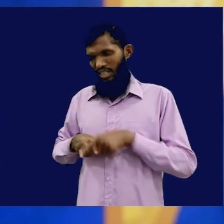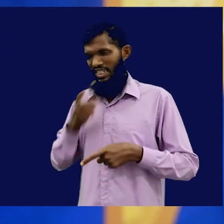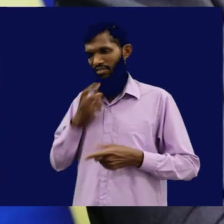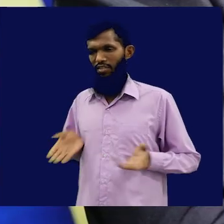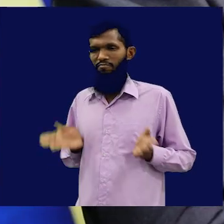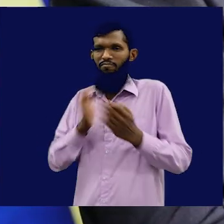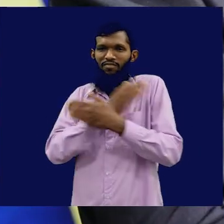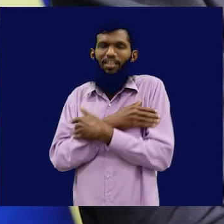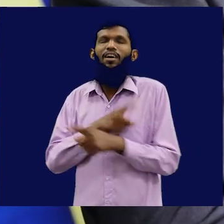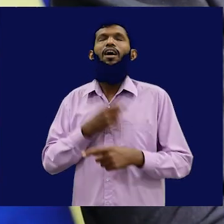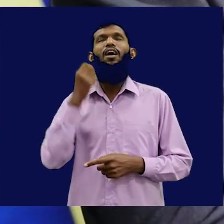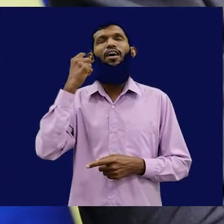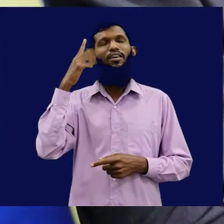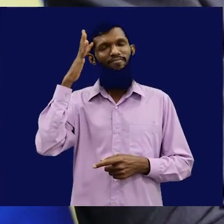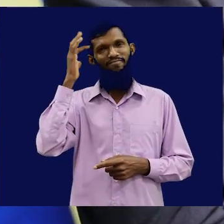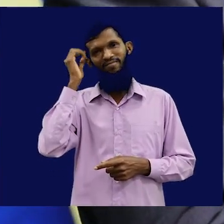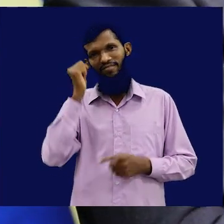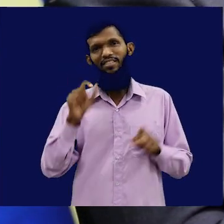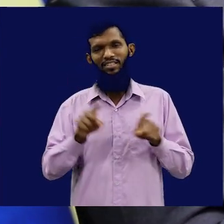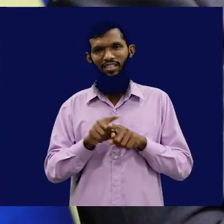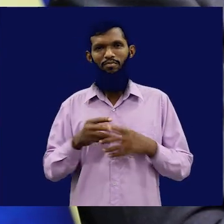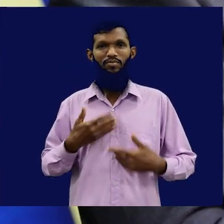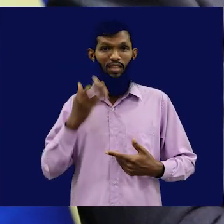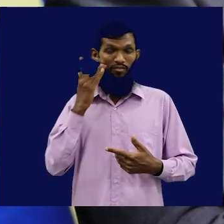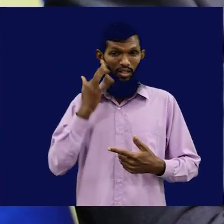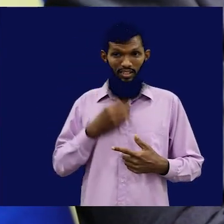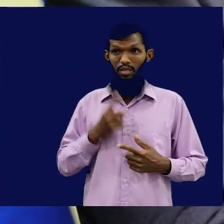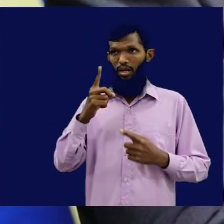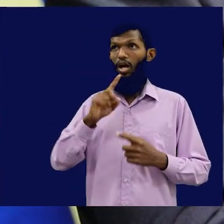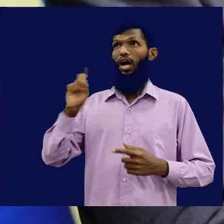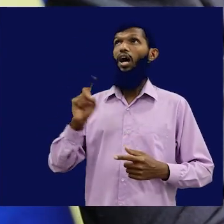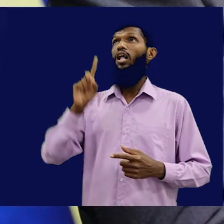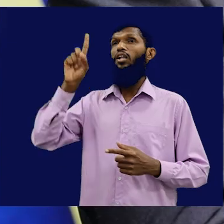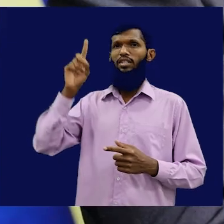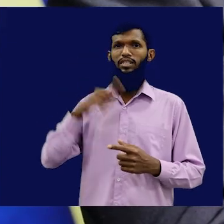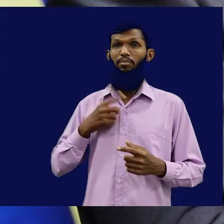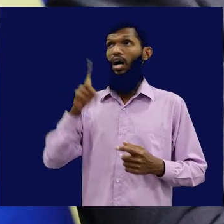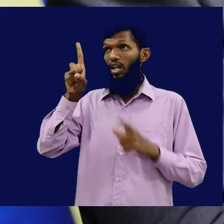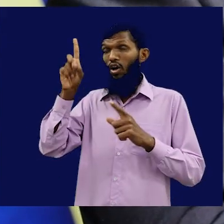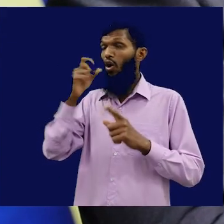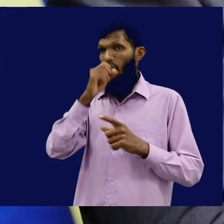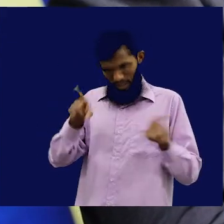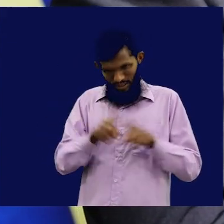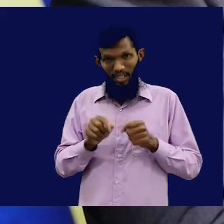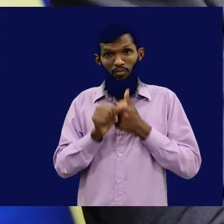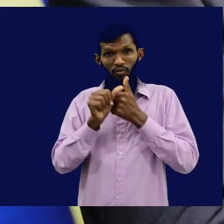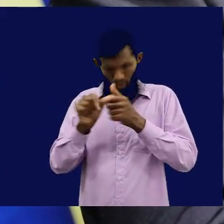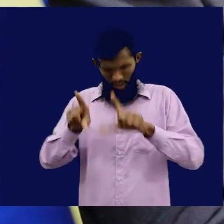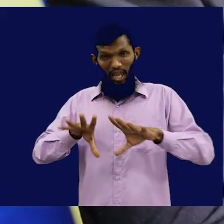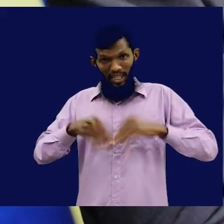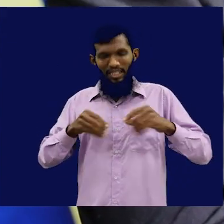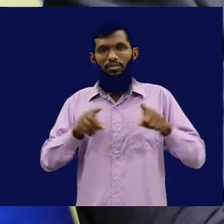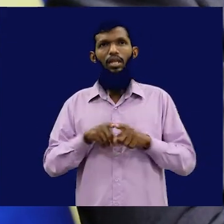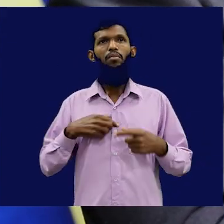dies. When he says the Talbiyah, Labbaik Allahumma Labbaik, he means that he has responded to his Lord. So how can he